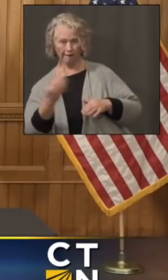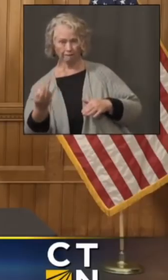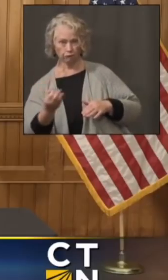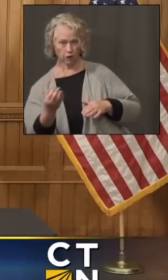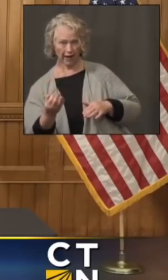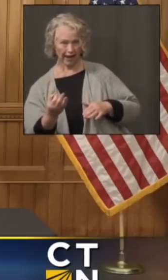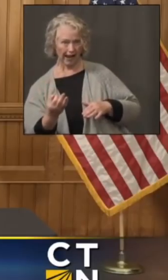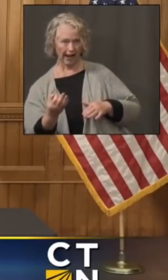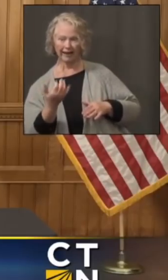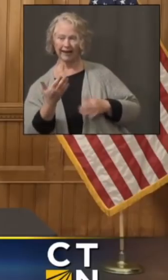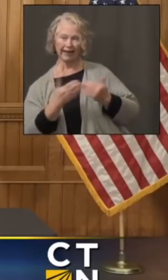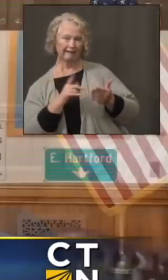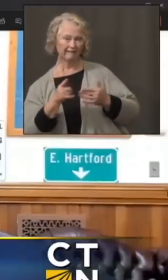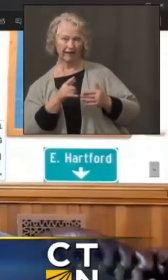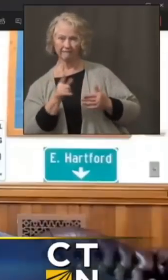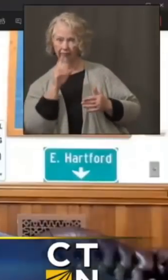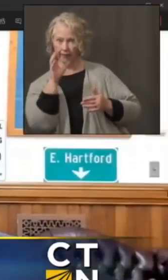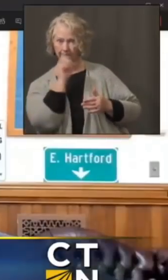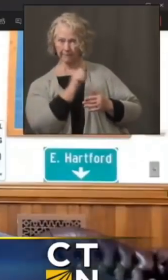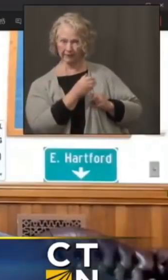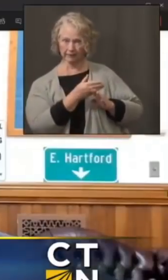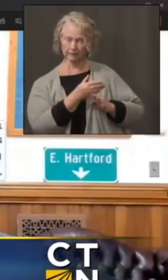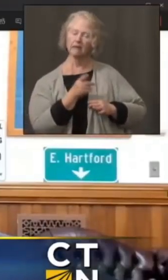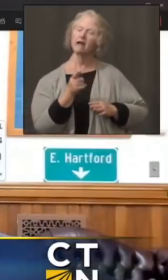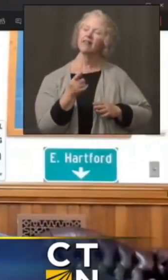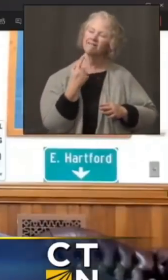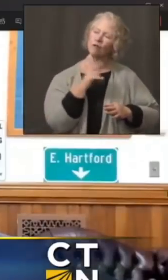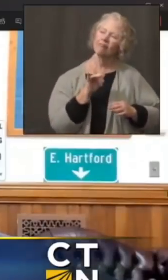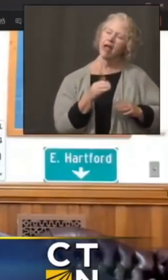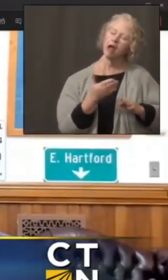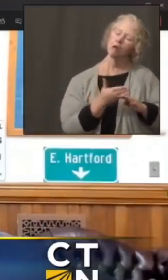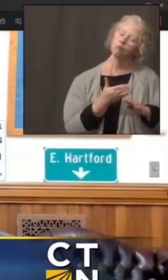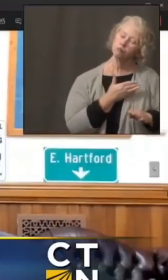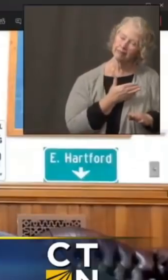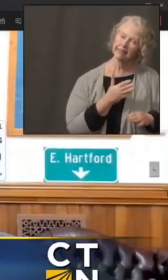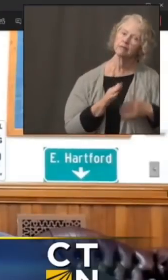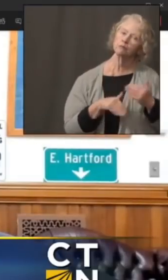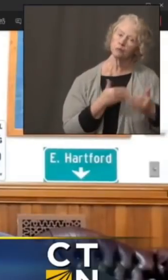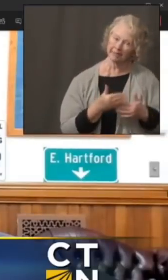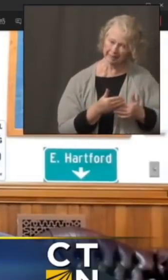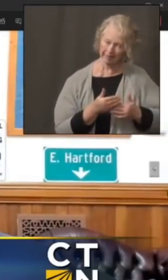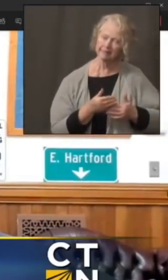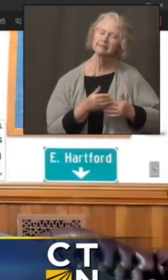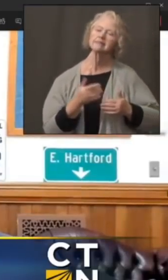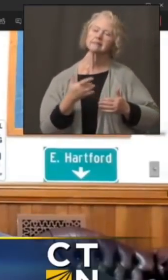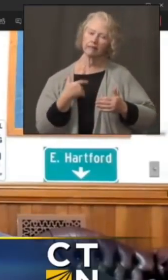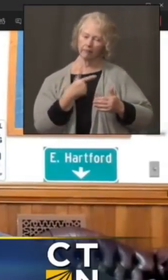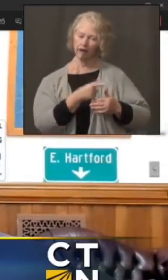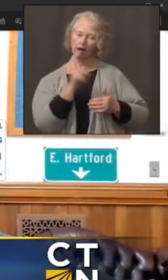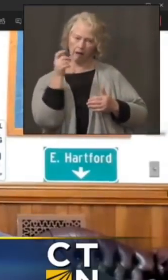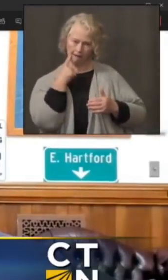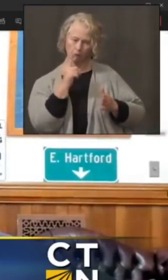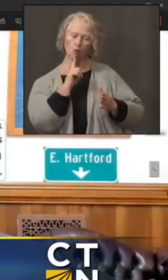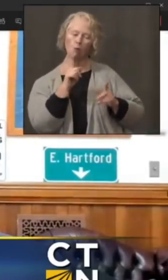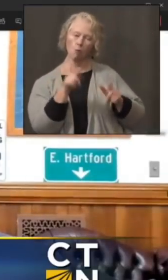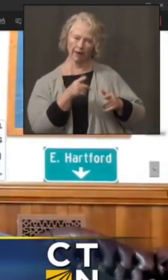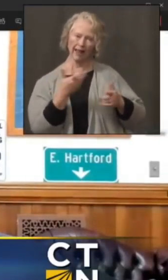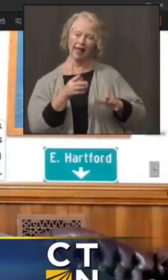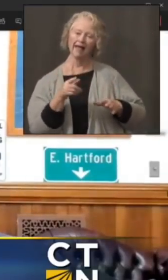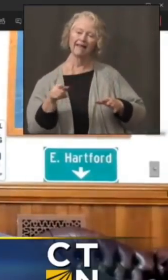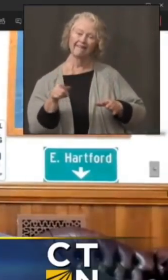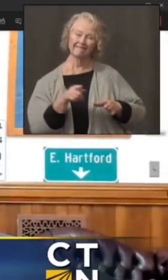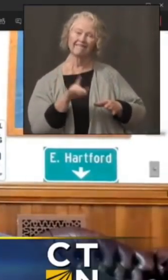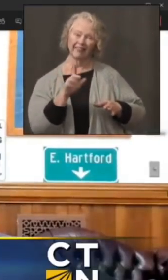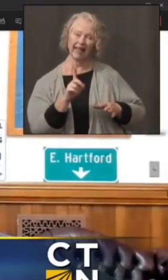prior? For the pre-processing, we will provide an executive order that will allow for those towns that